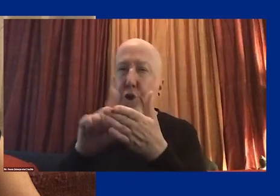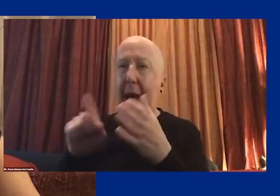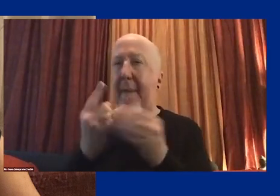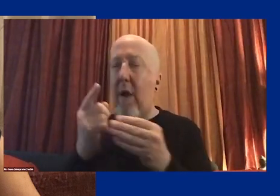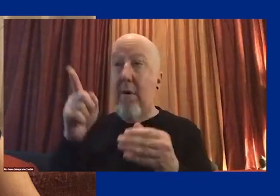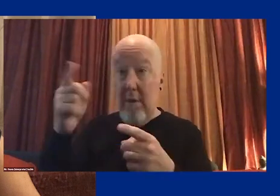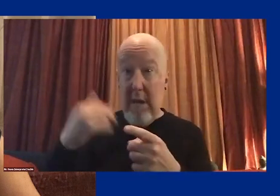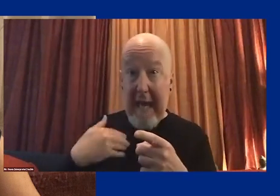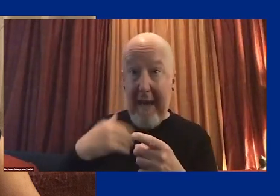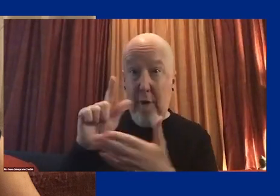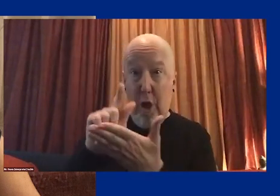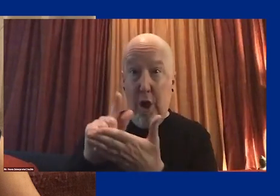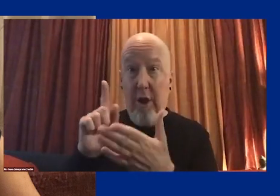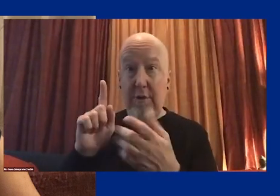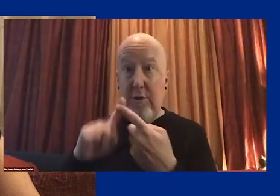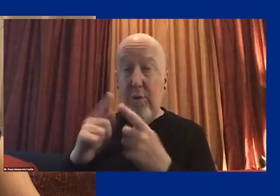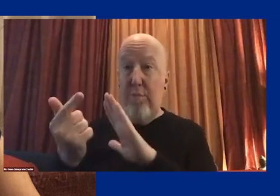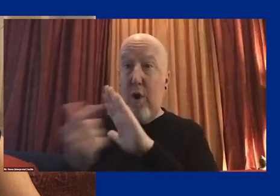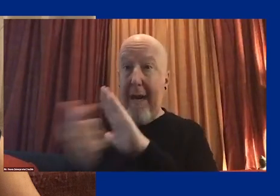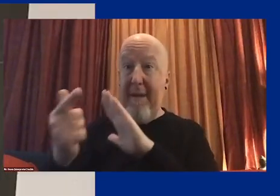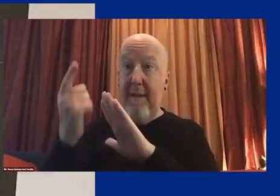many factors to consider.